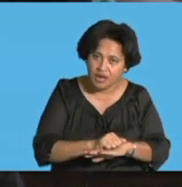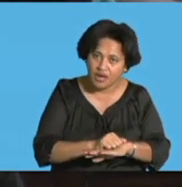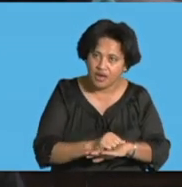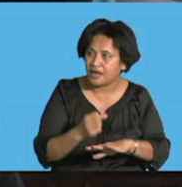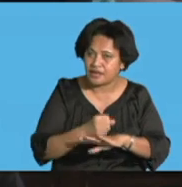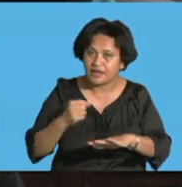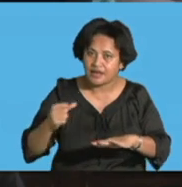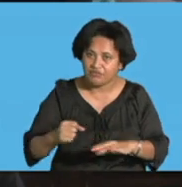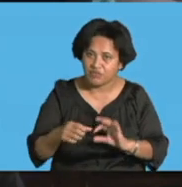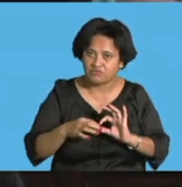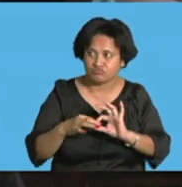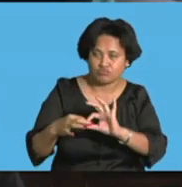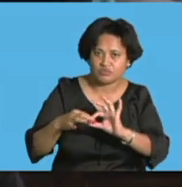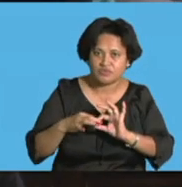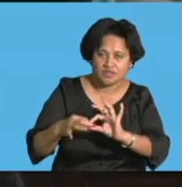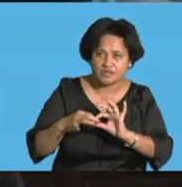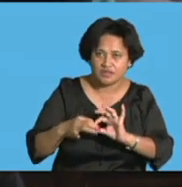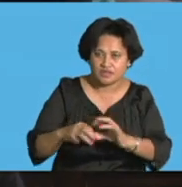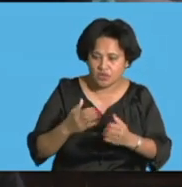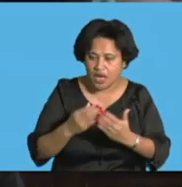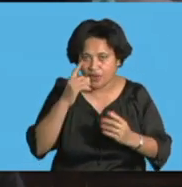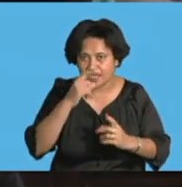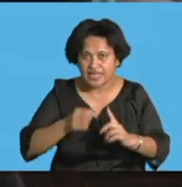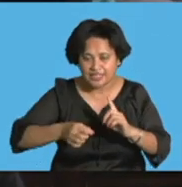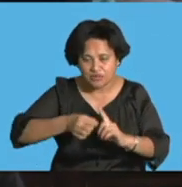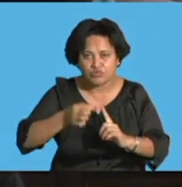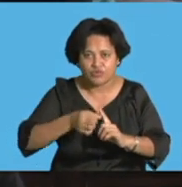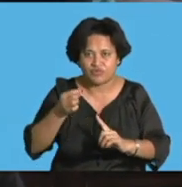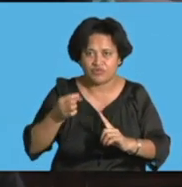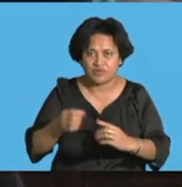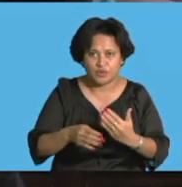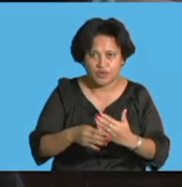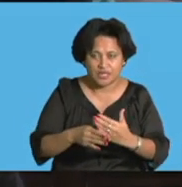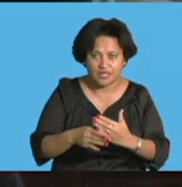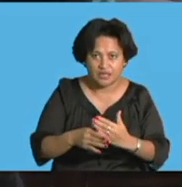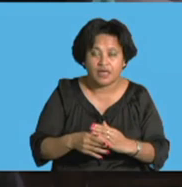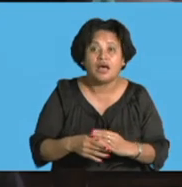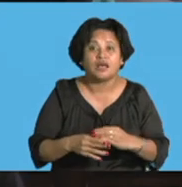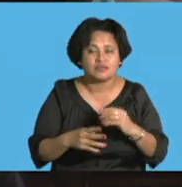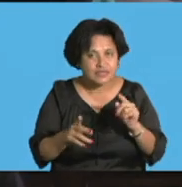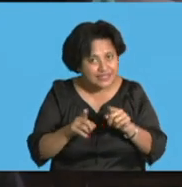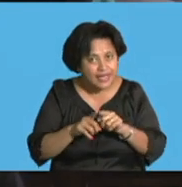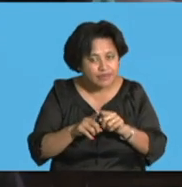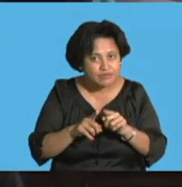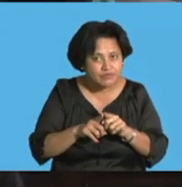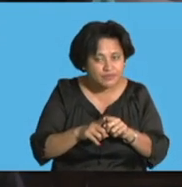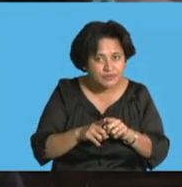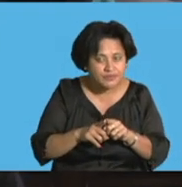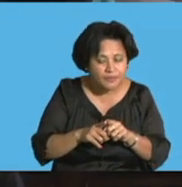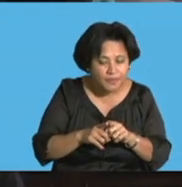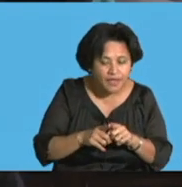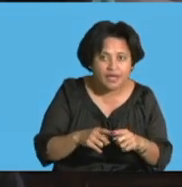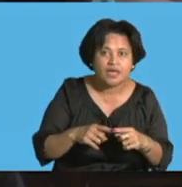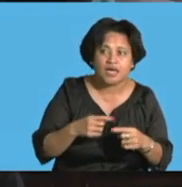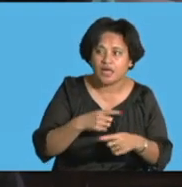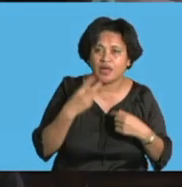redesigning processes to improve efficiency by 40%. In addition, we will be taking the construction